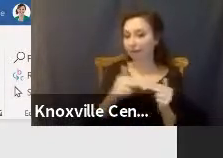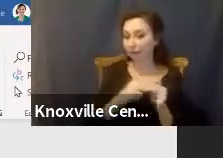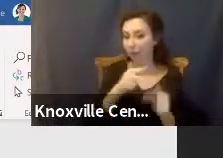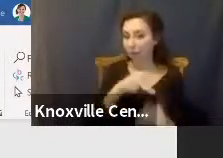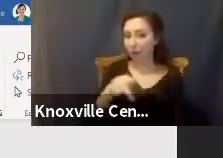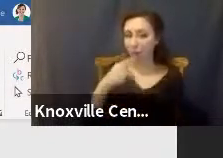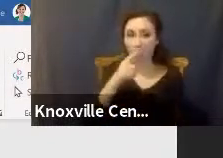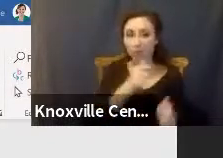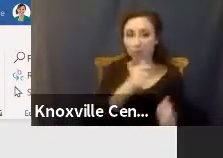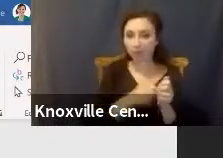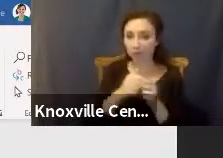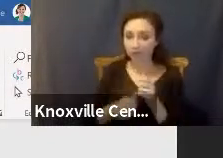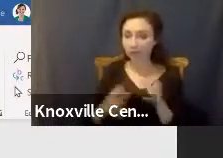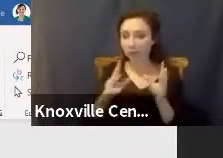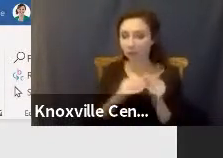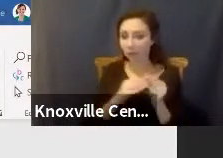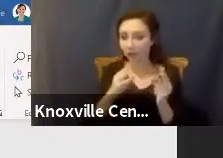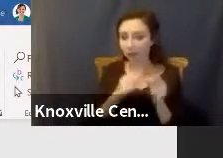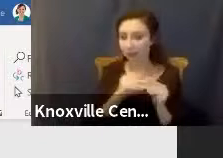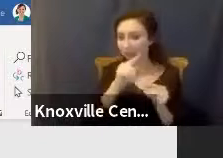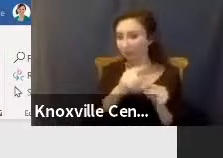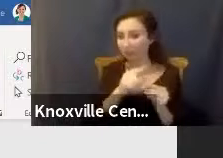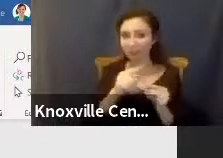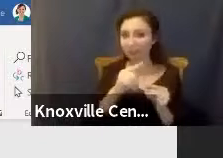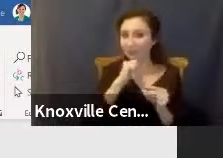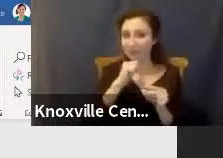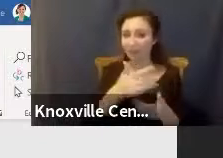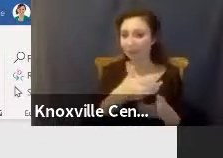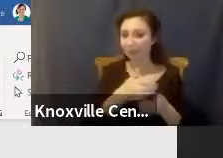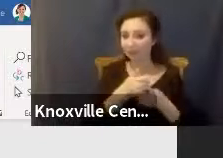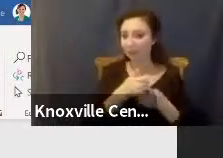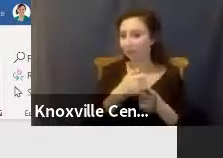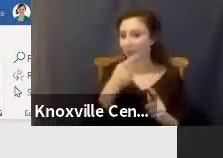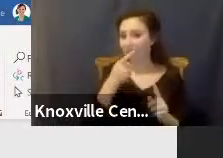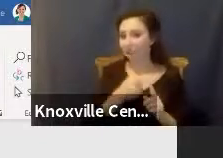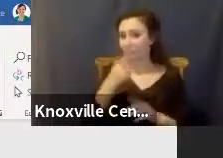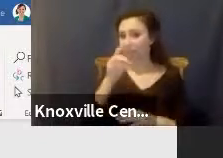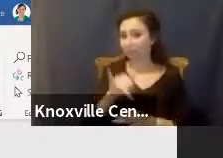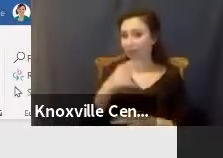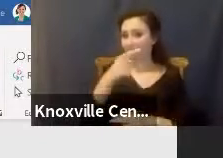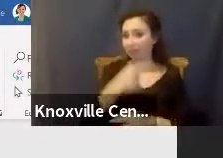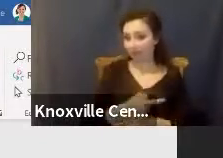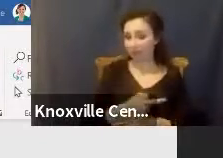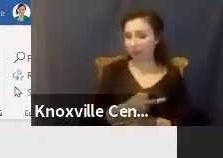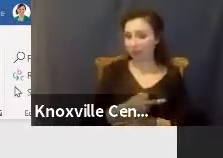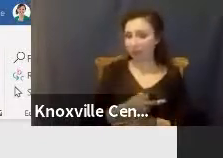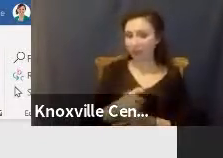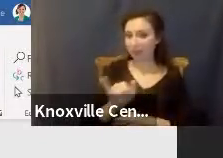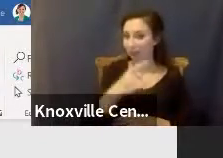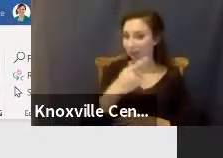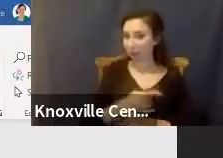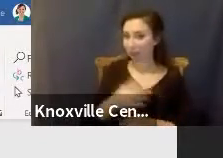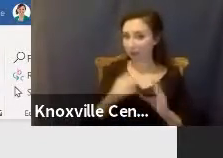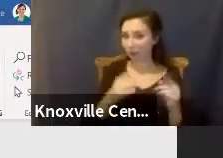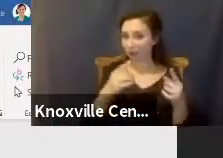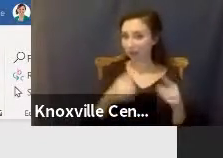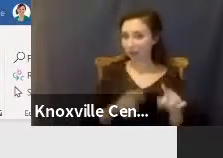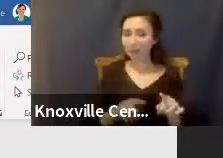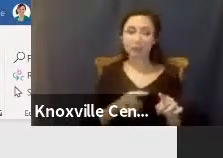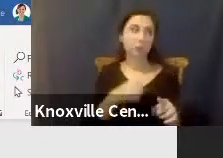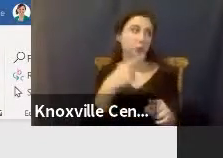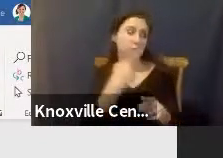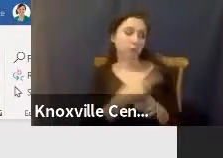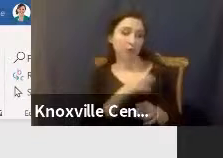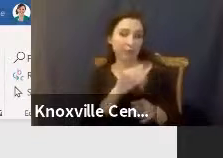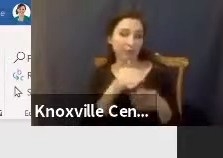meeting. He doesn't get them into us usually until day of, I don't think. I'm not sure, honestly. Right. Yeah, because that way